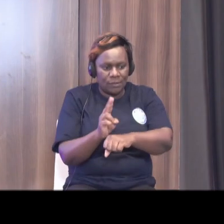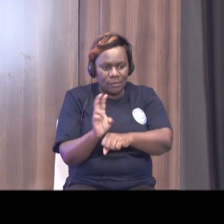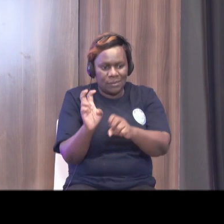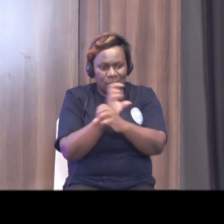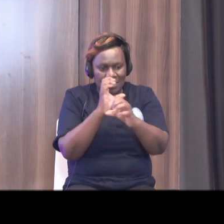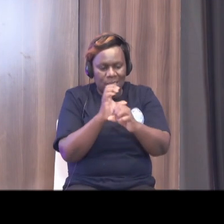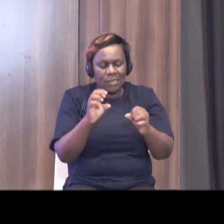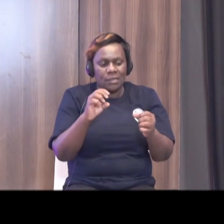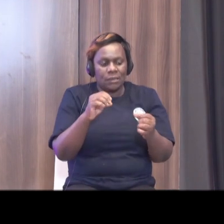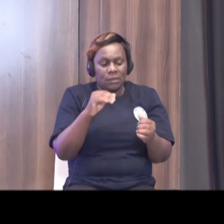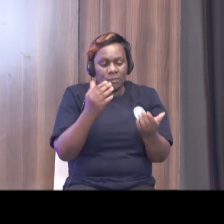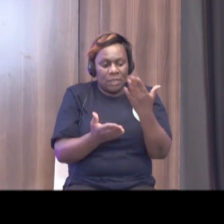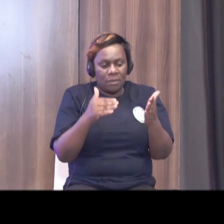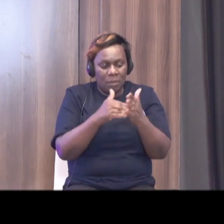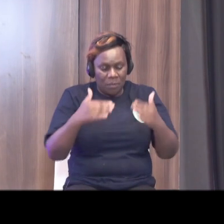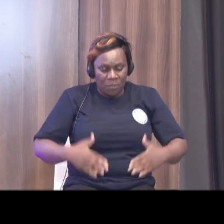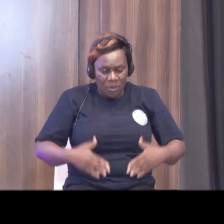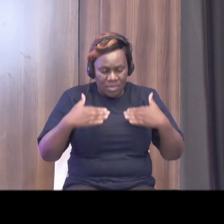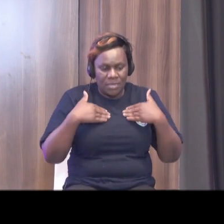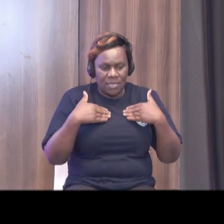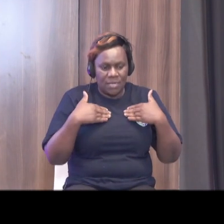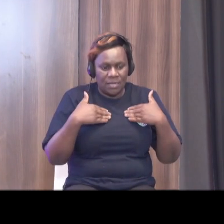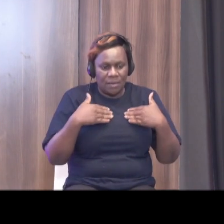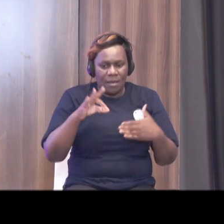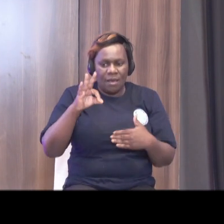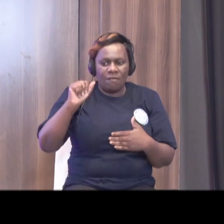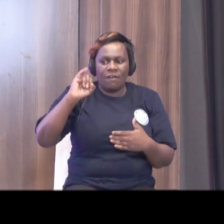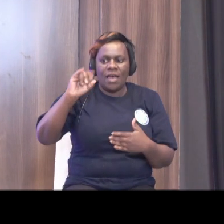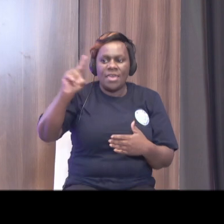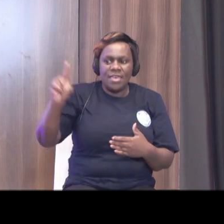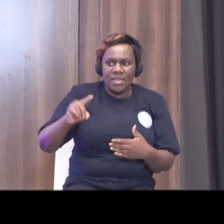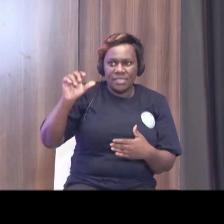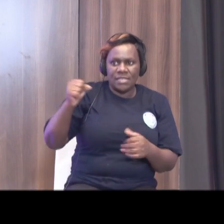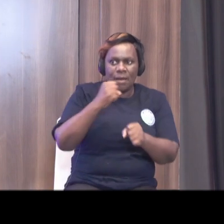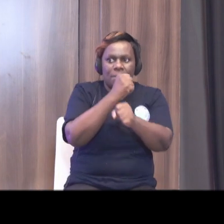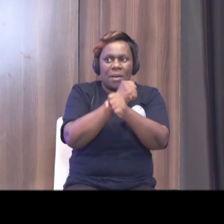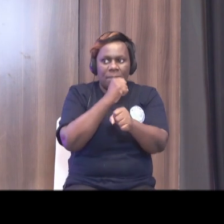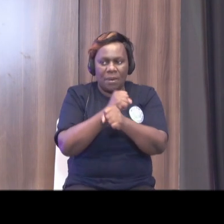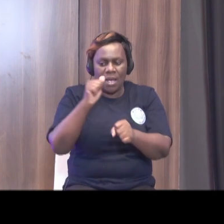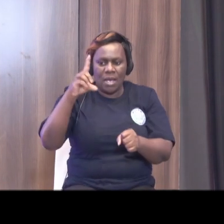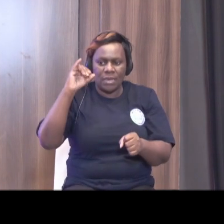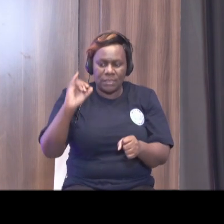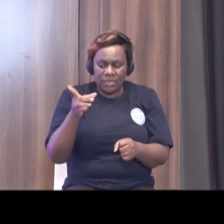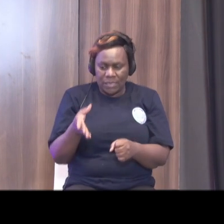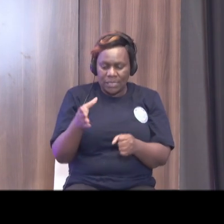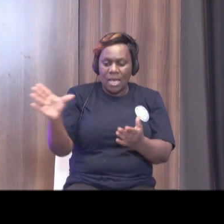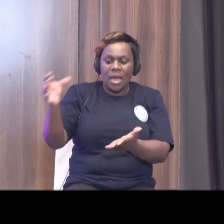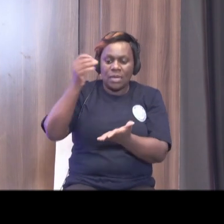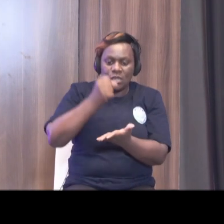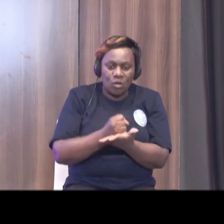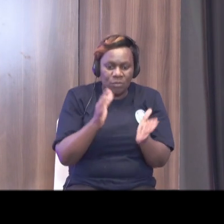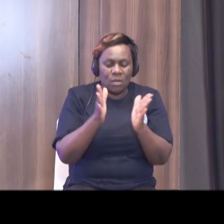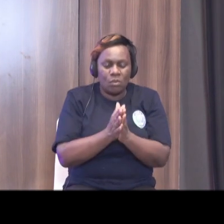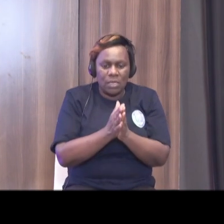to measure antibody concentration was the Pfizer Direct Luminex immunoassay. This assay was adopted by